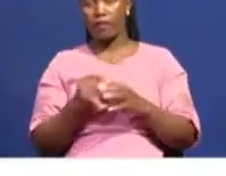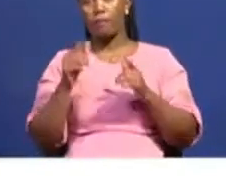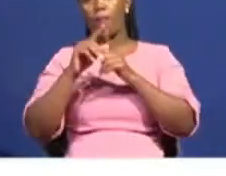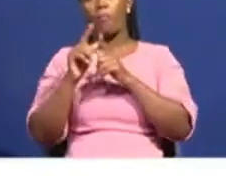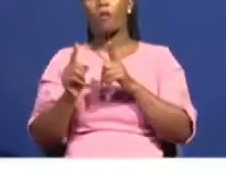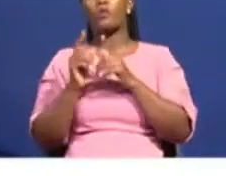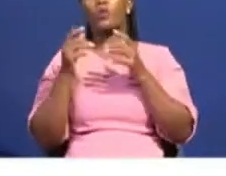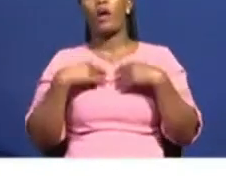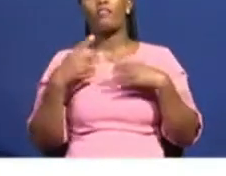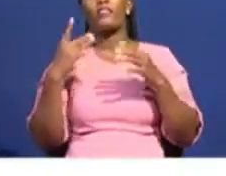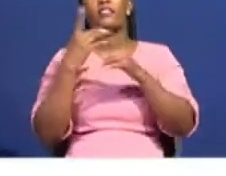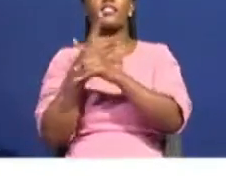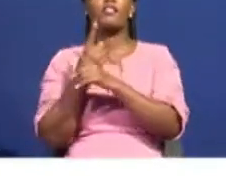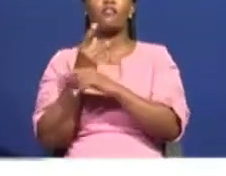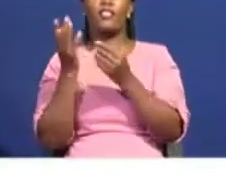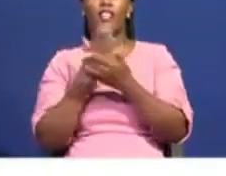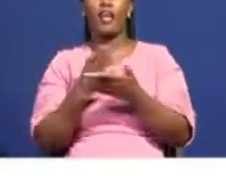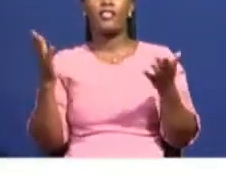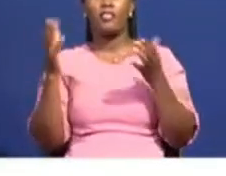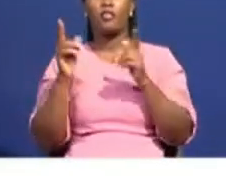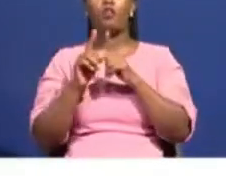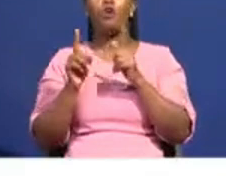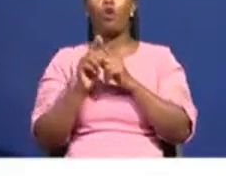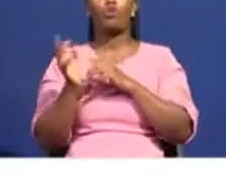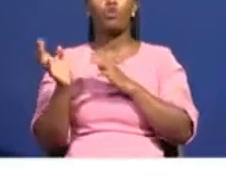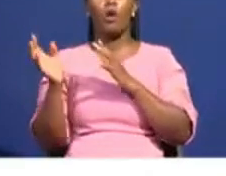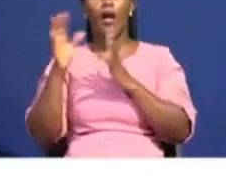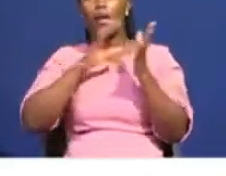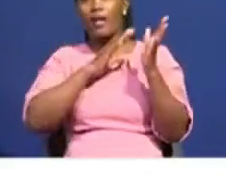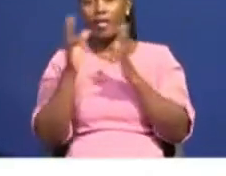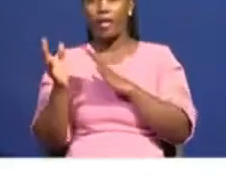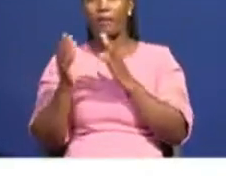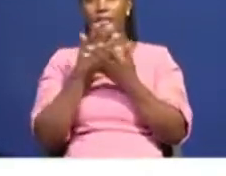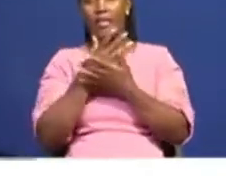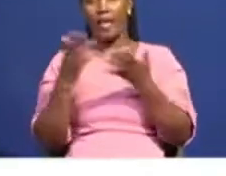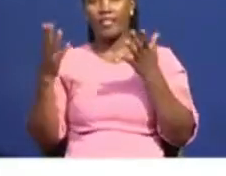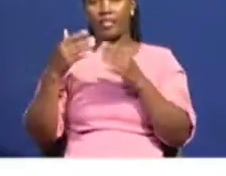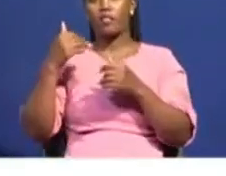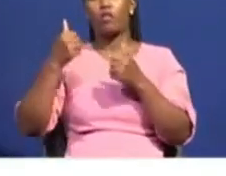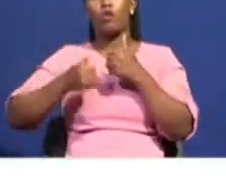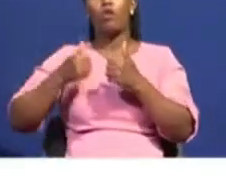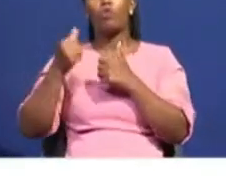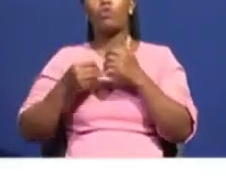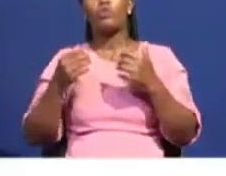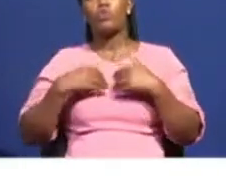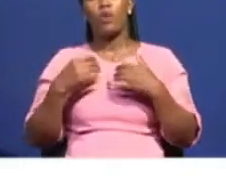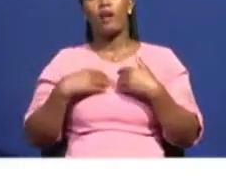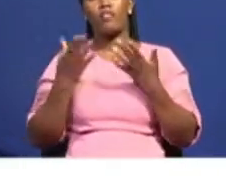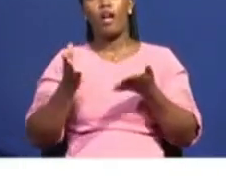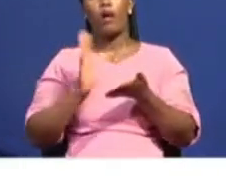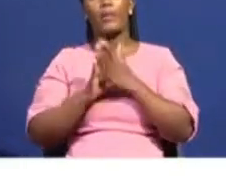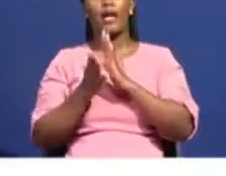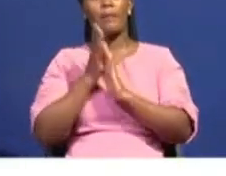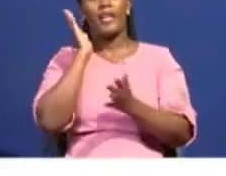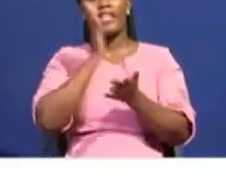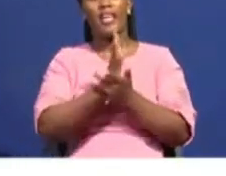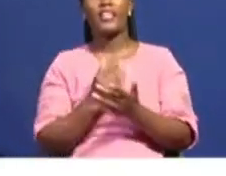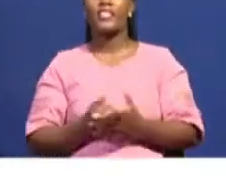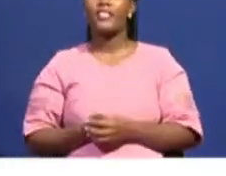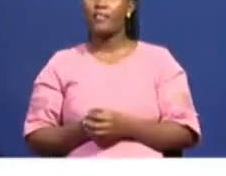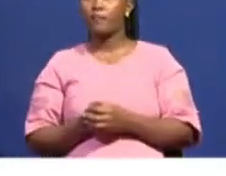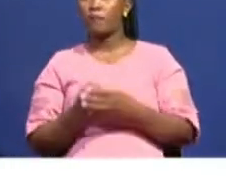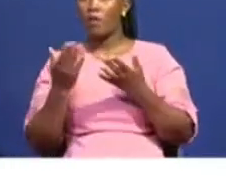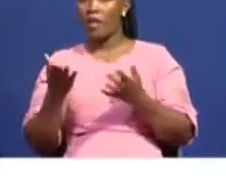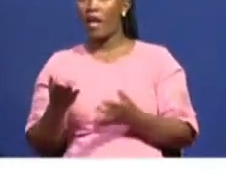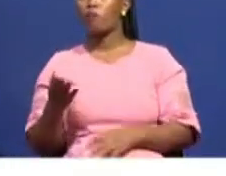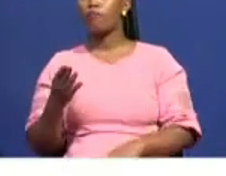the tangible assets we think about, but also the climate assets, which with carbon trading, you know, is becoming a reality now. All right. Tree